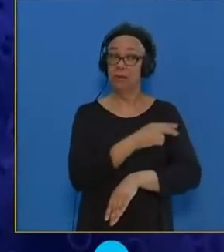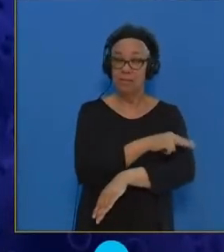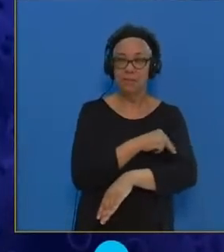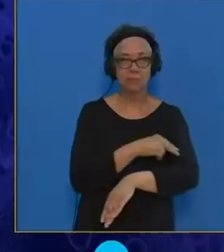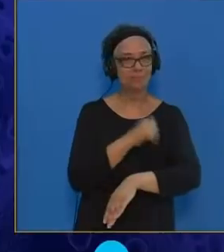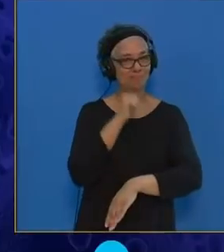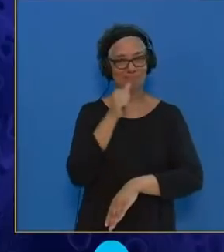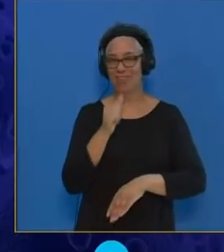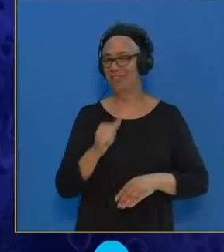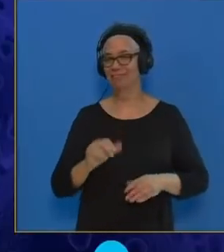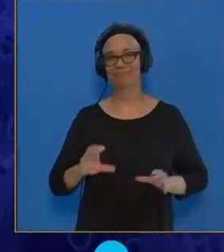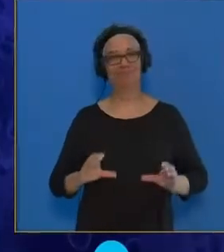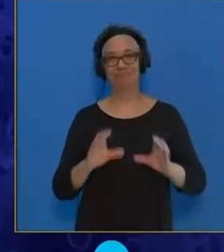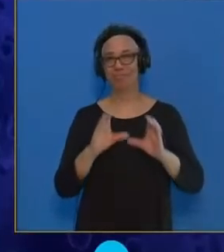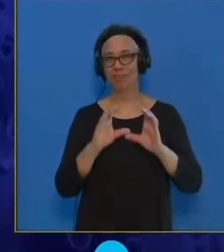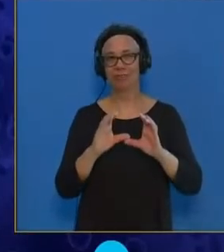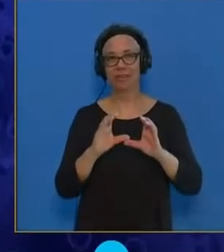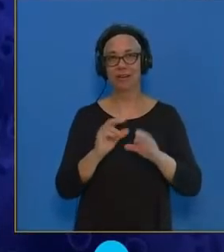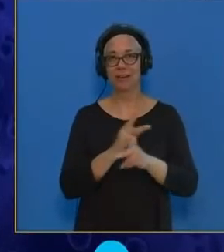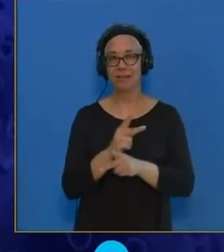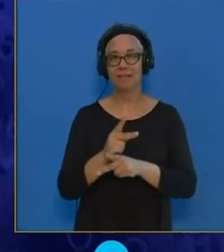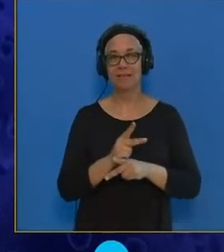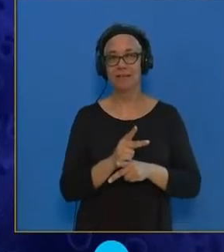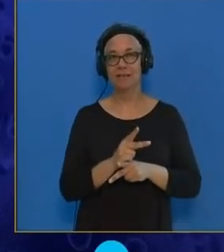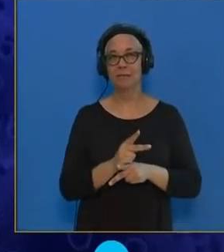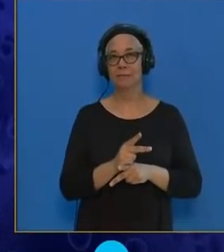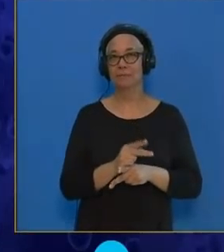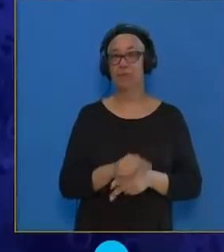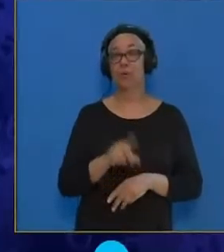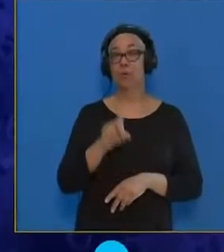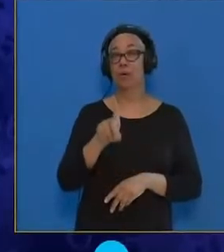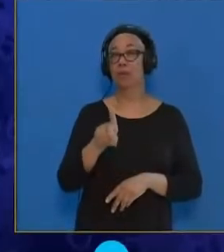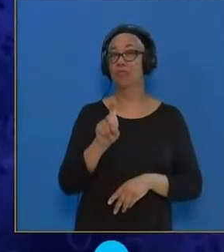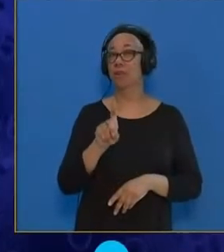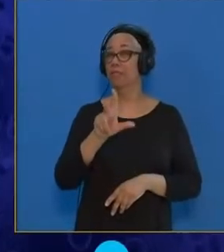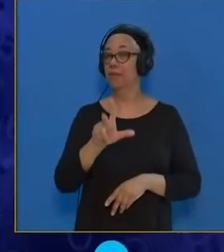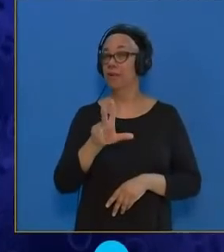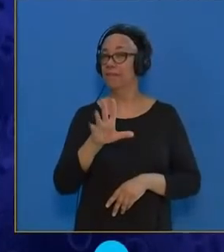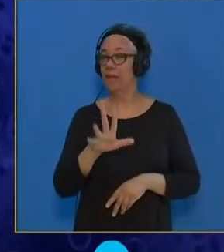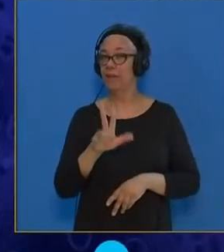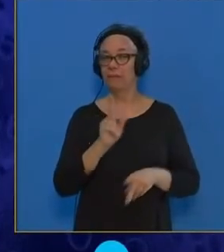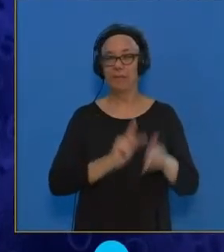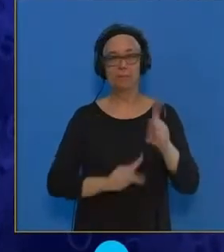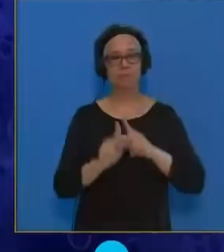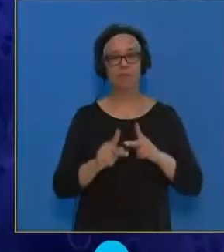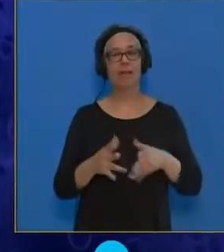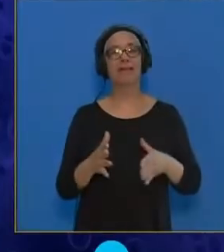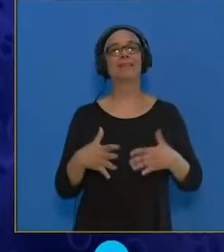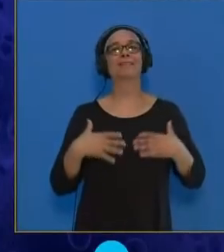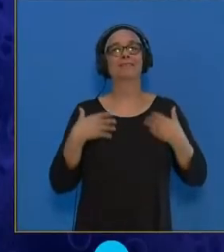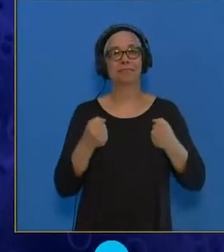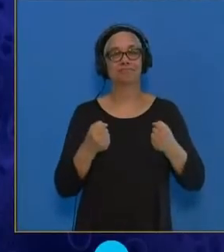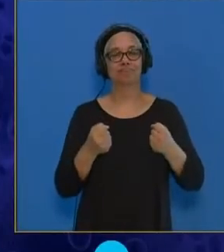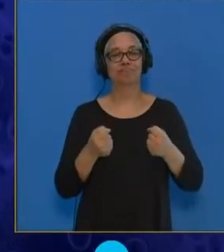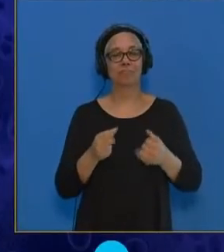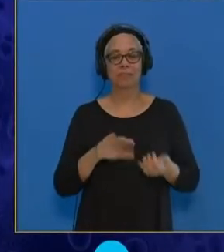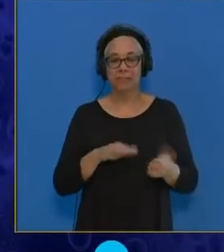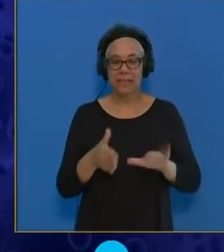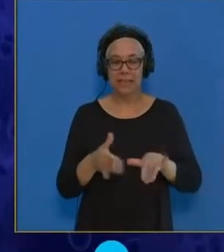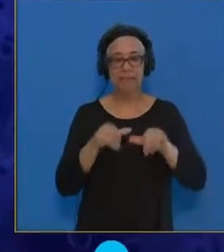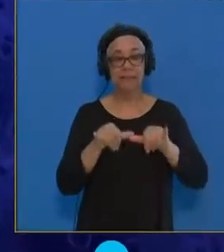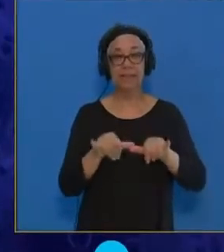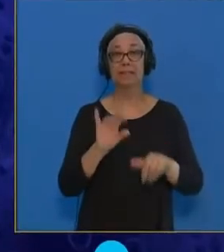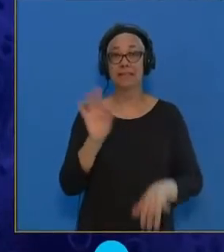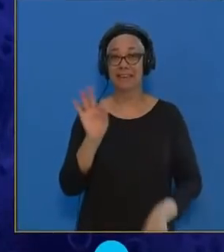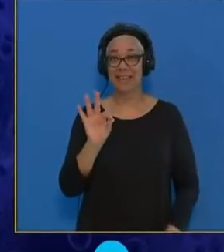critical care. A total of 135 persons have fully recovered, and the total deceased remains at 9. The